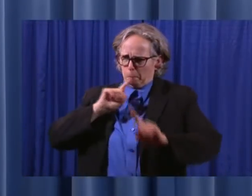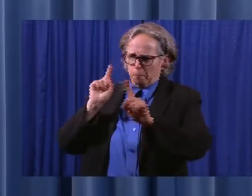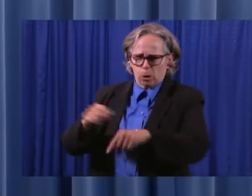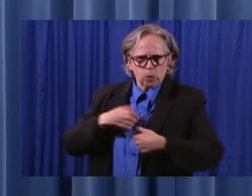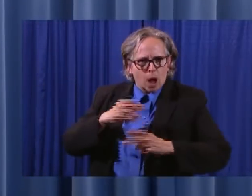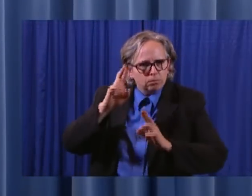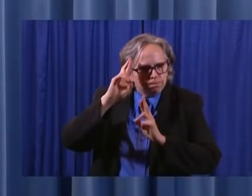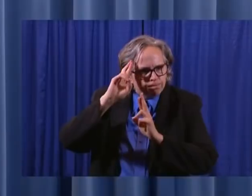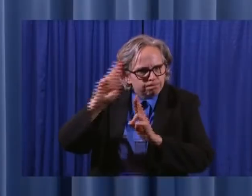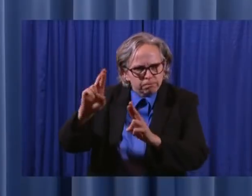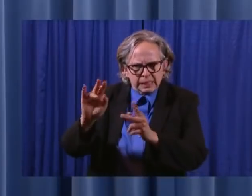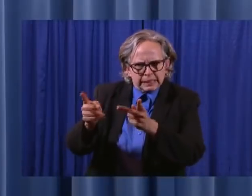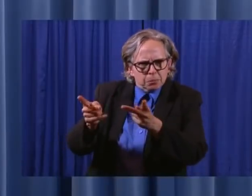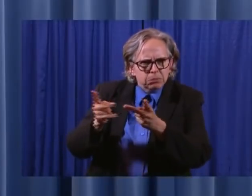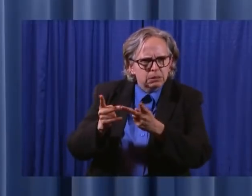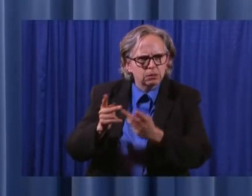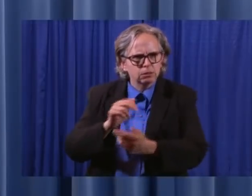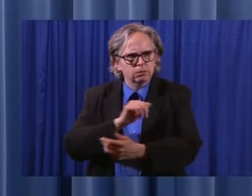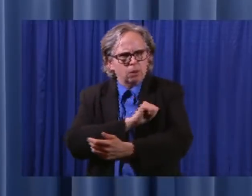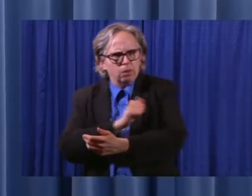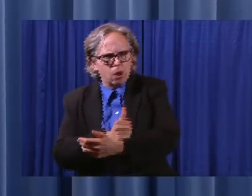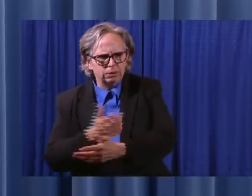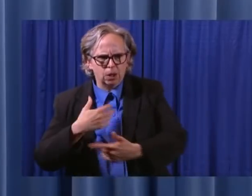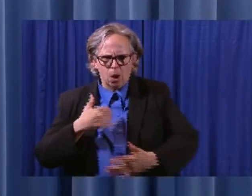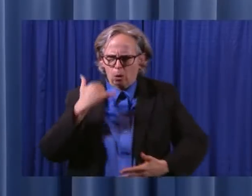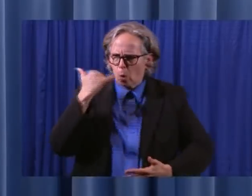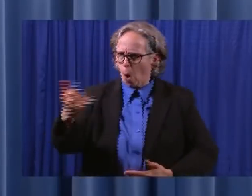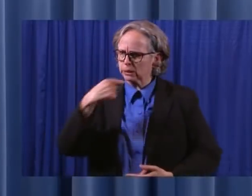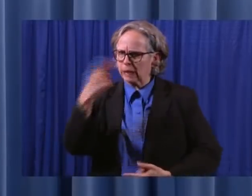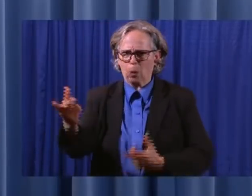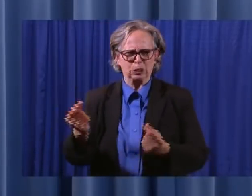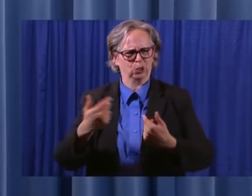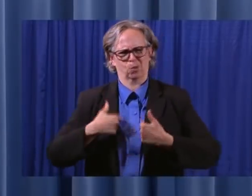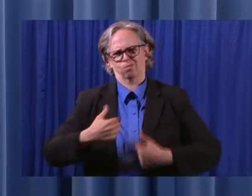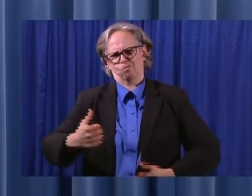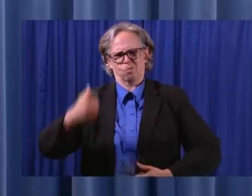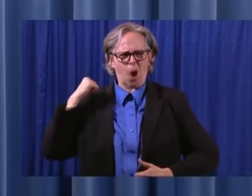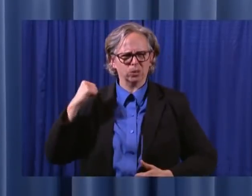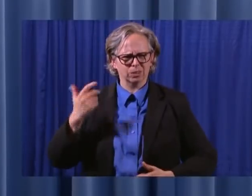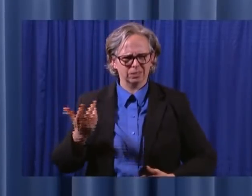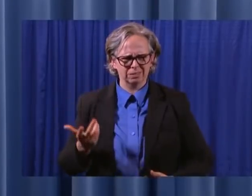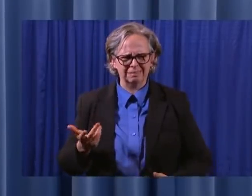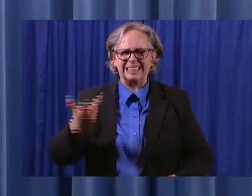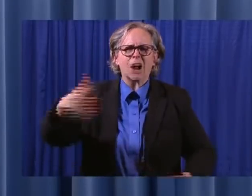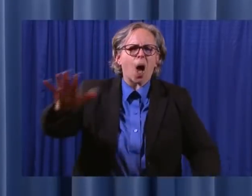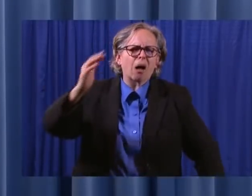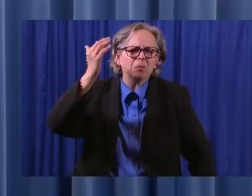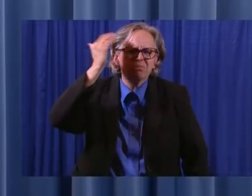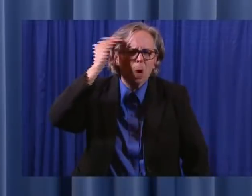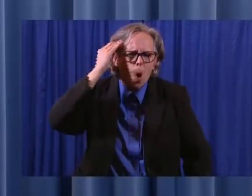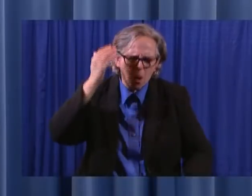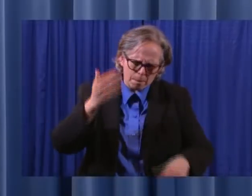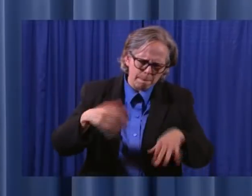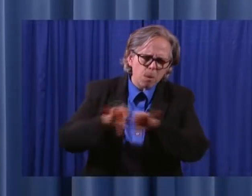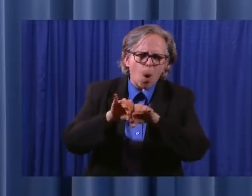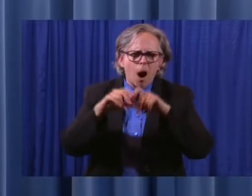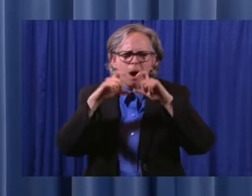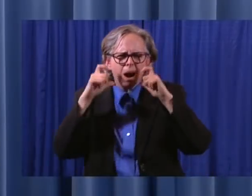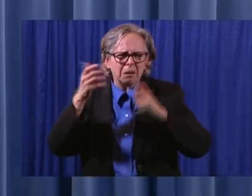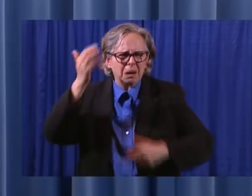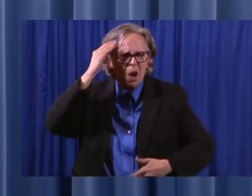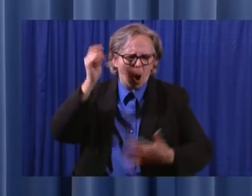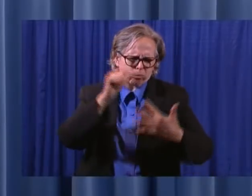call and tell him what to do. He's certainly well aware of everything connected with